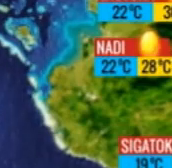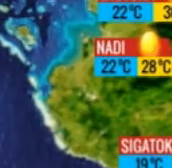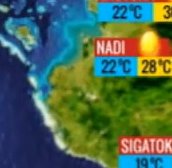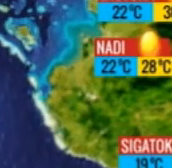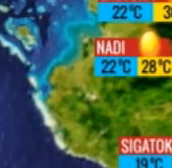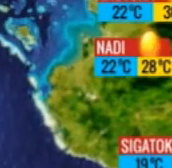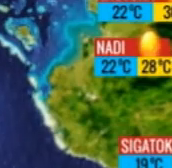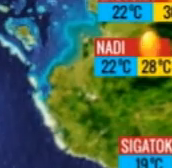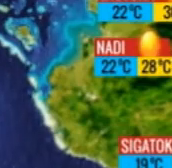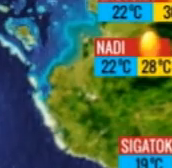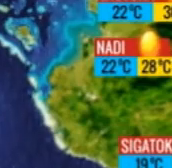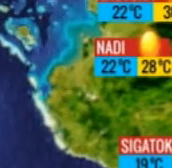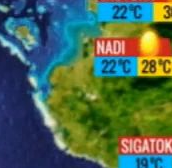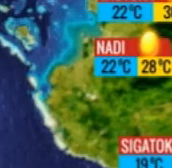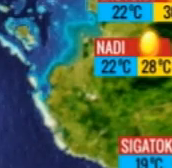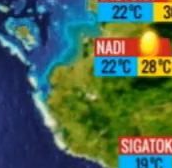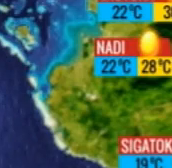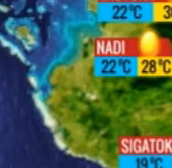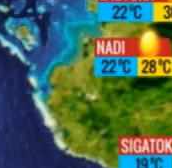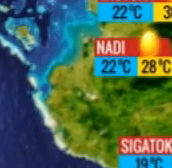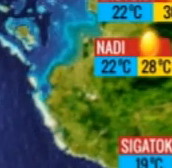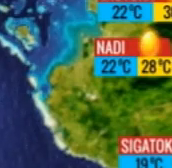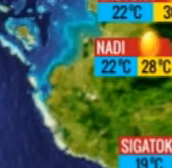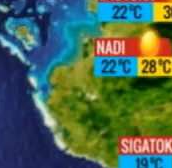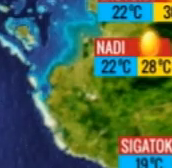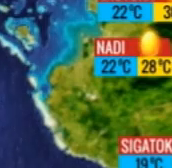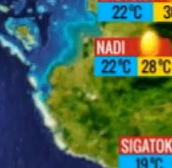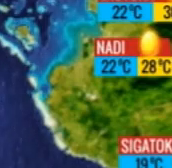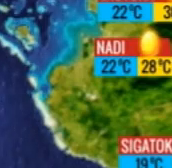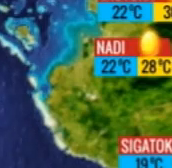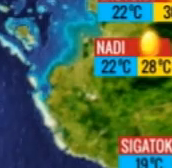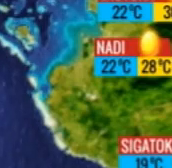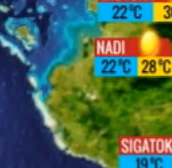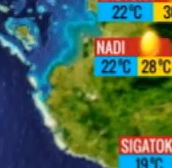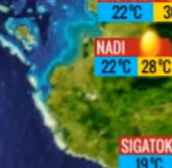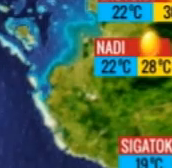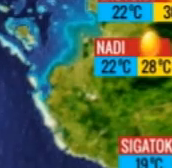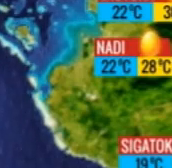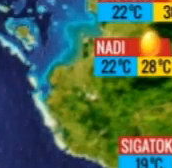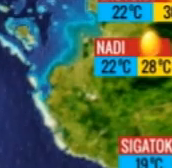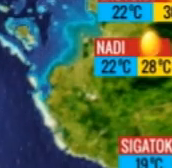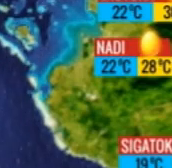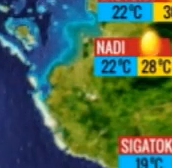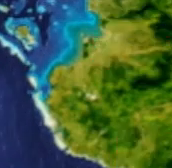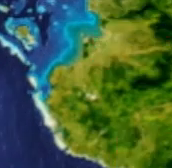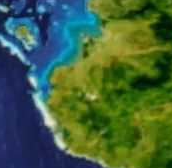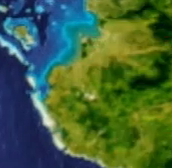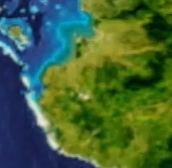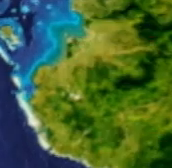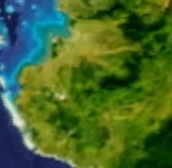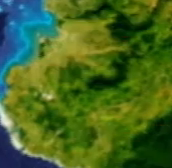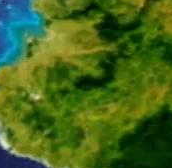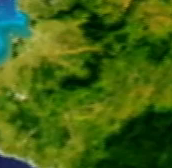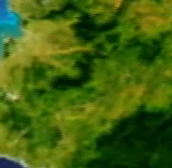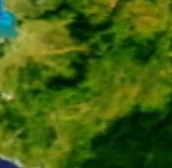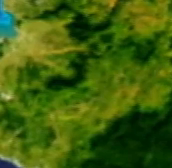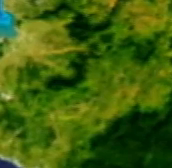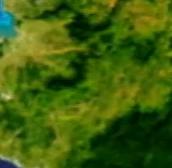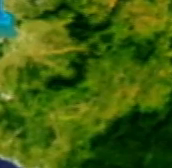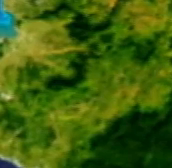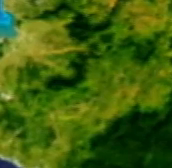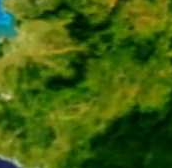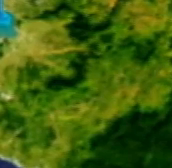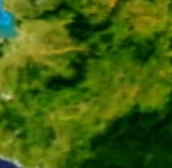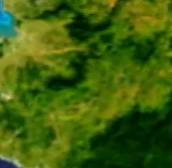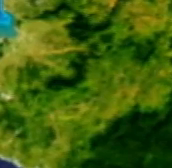strong. I hope the mango season comes in soon so we can enjoy some pickles from the west. Eastwards from Peck Harbour to